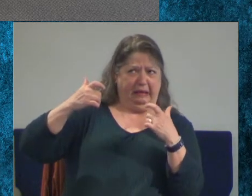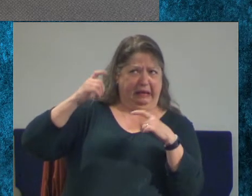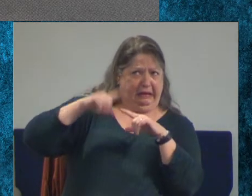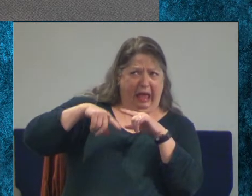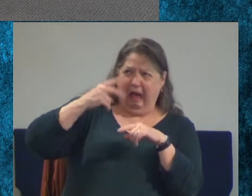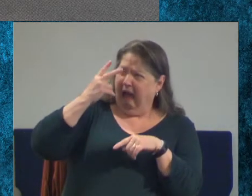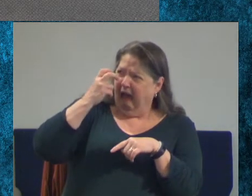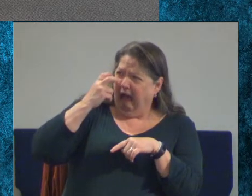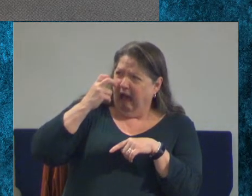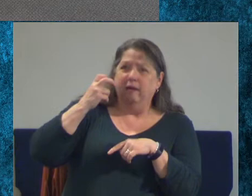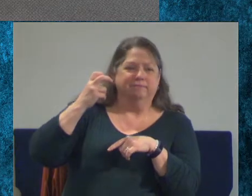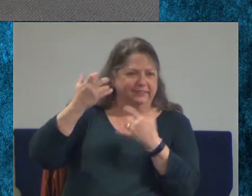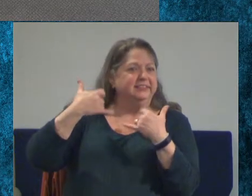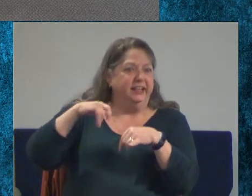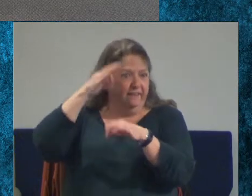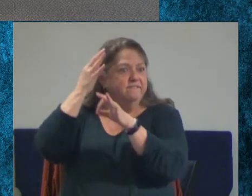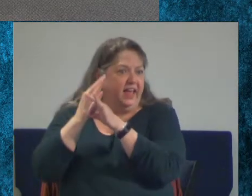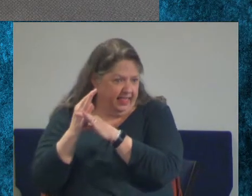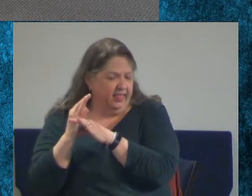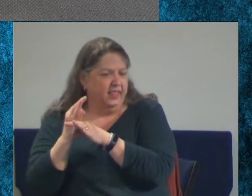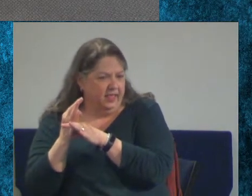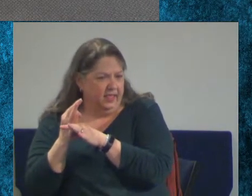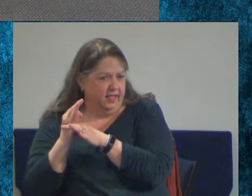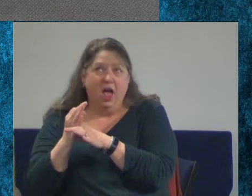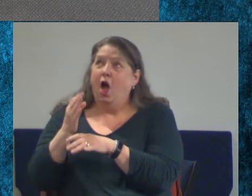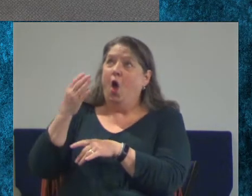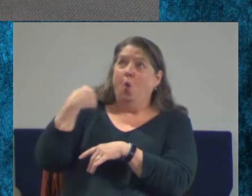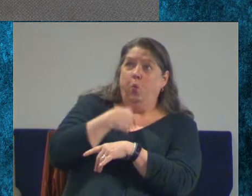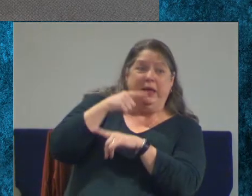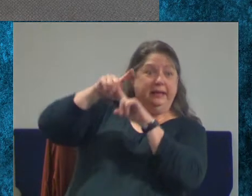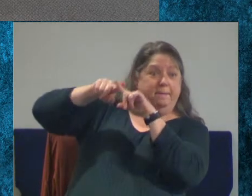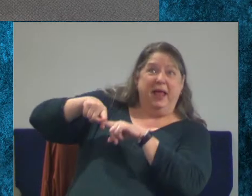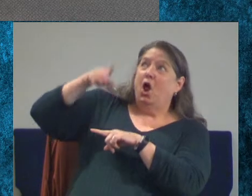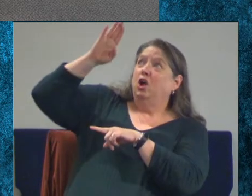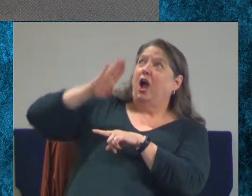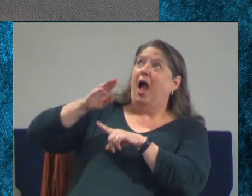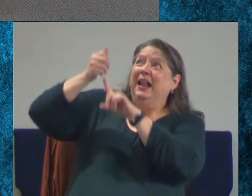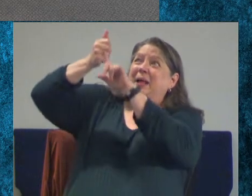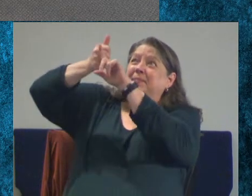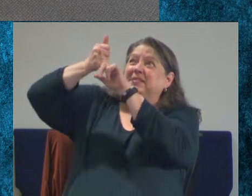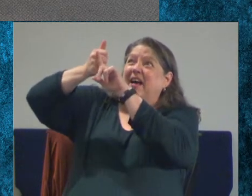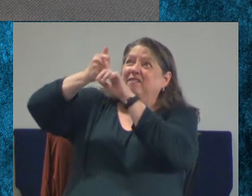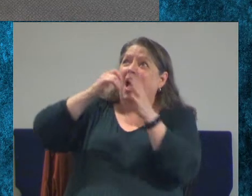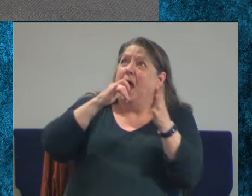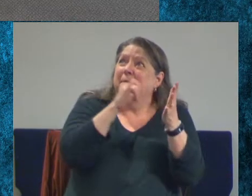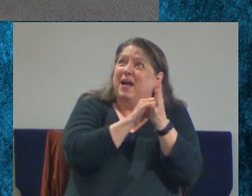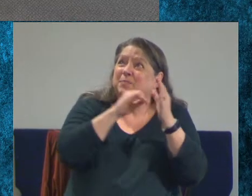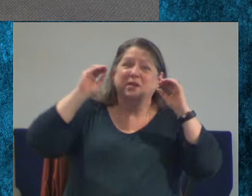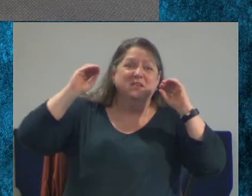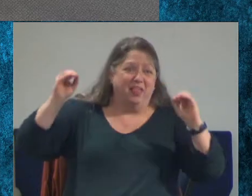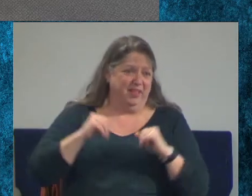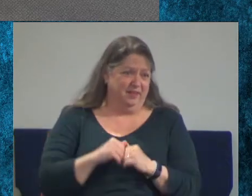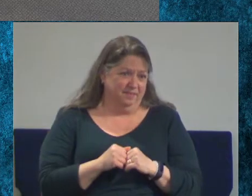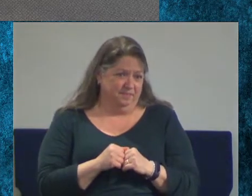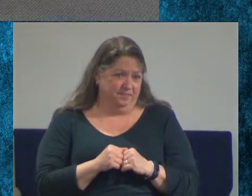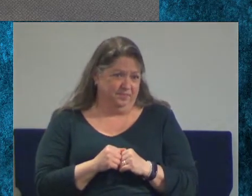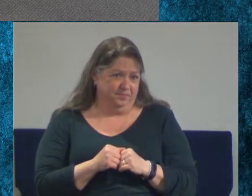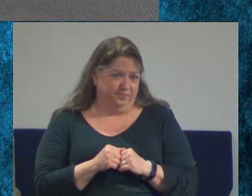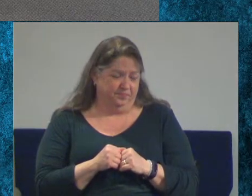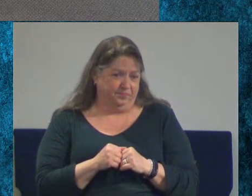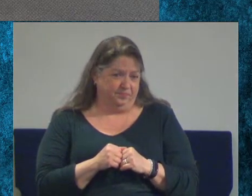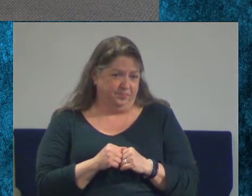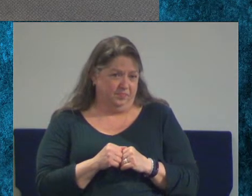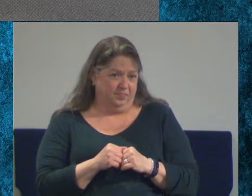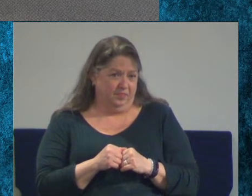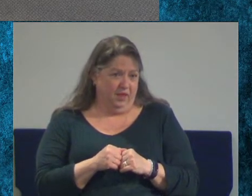in total control, who is in total charge. And by the way, at the end of the day, the one that heals the body is not the medicine in the